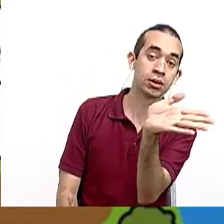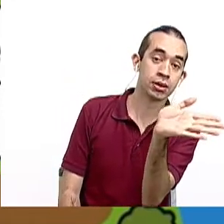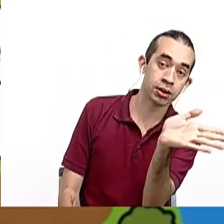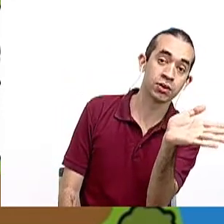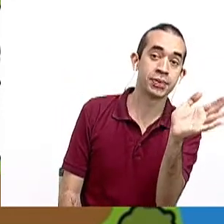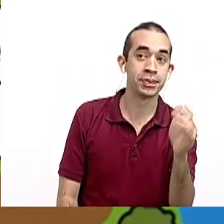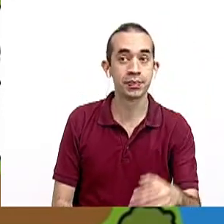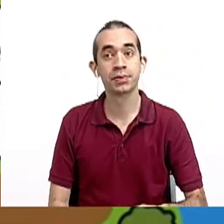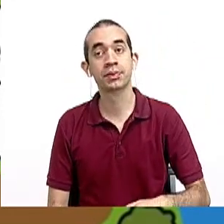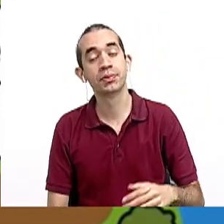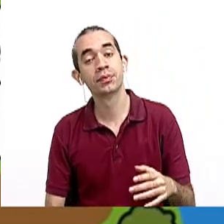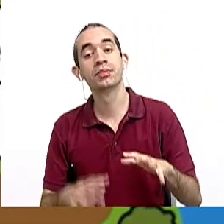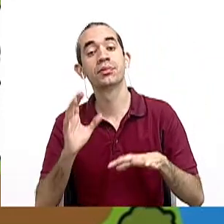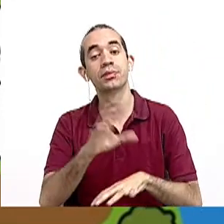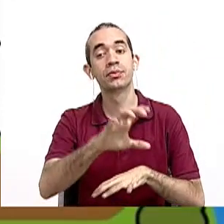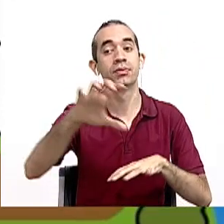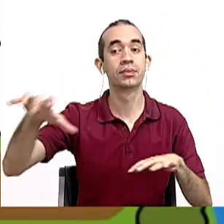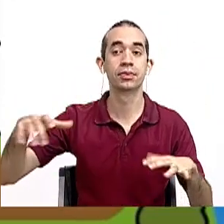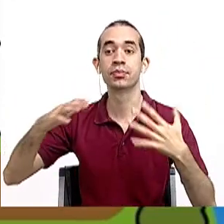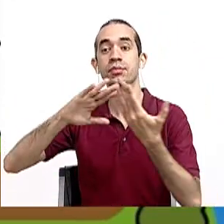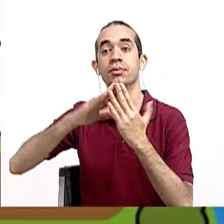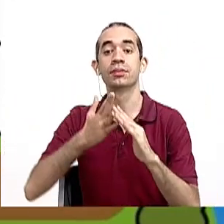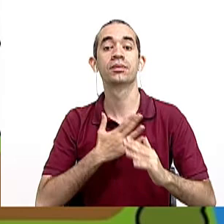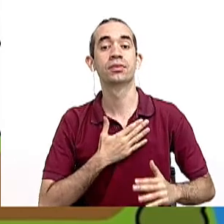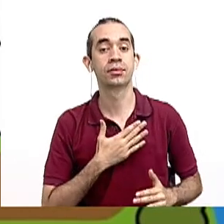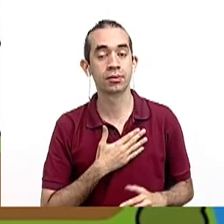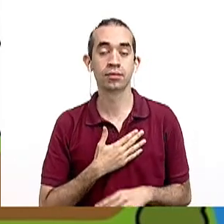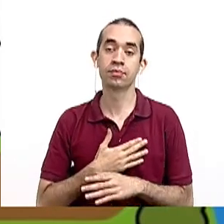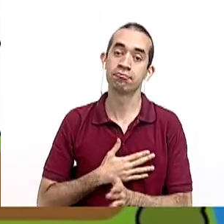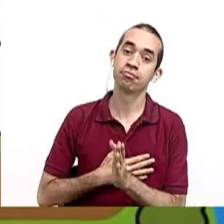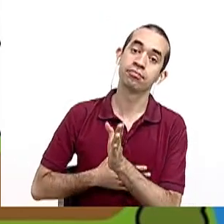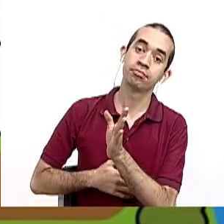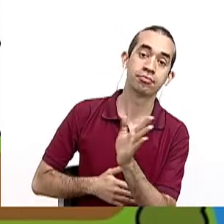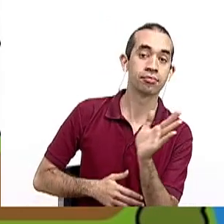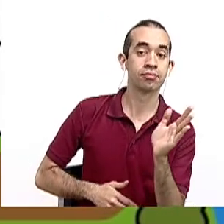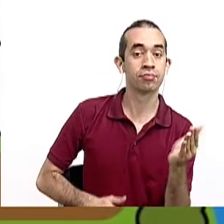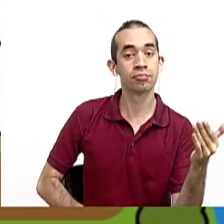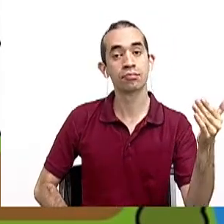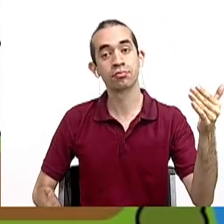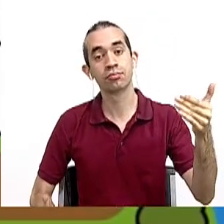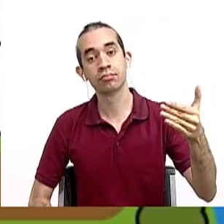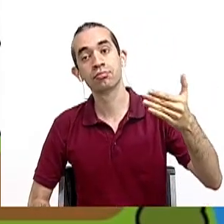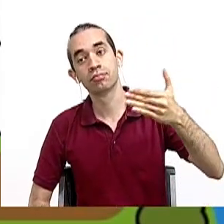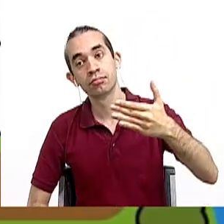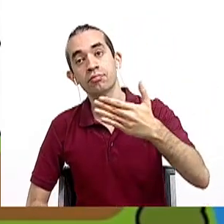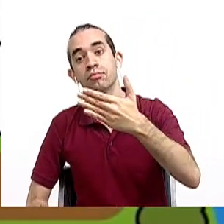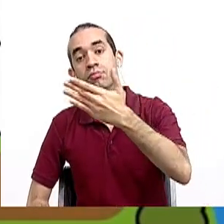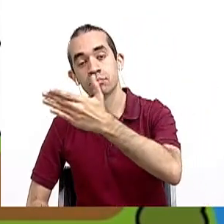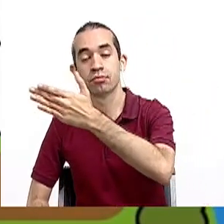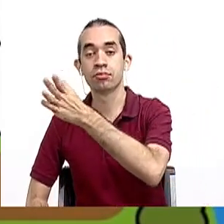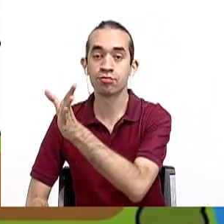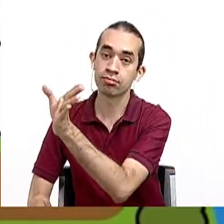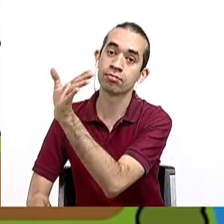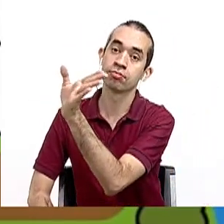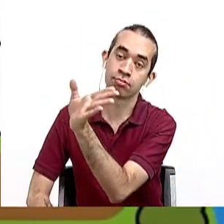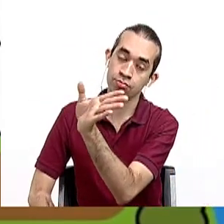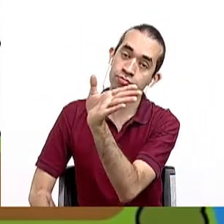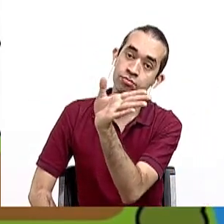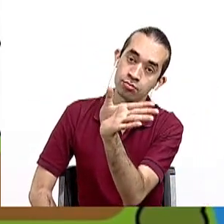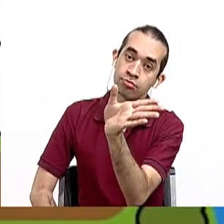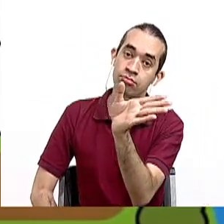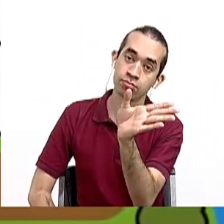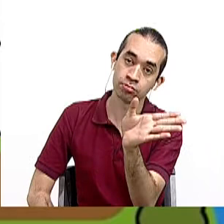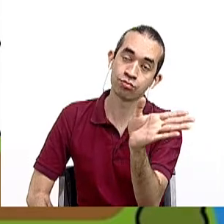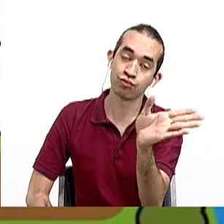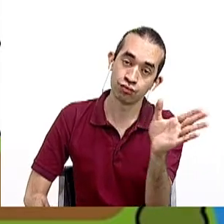back down past places in my town. Turn left, turn right. Go straight ahead. Up the street,